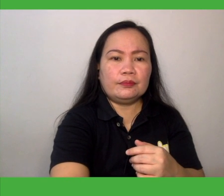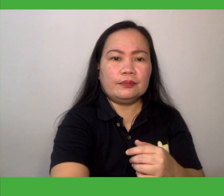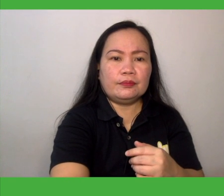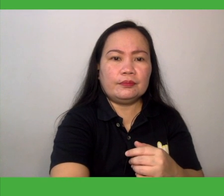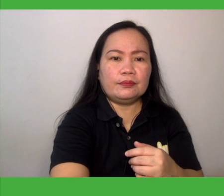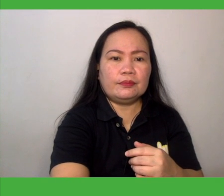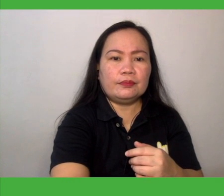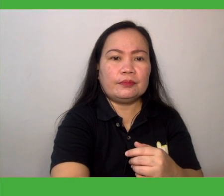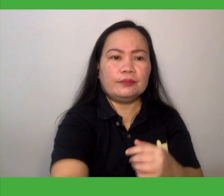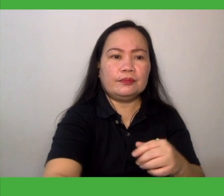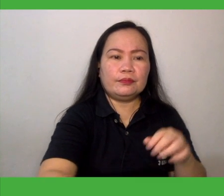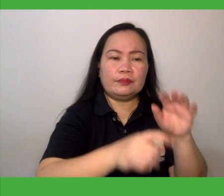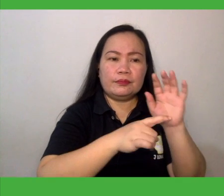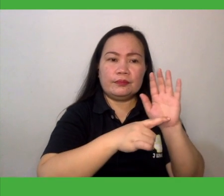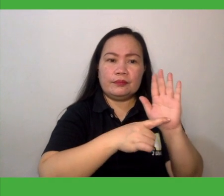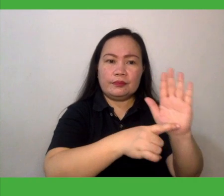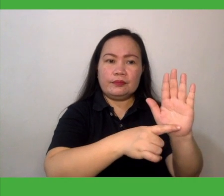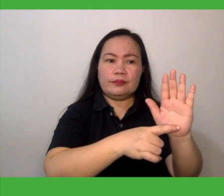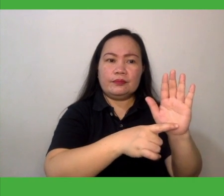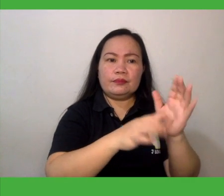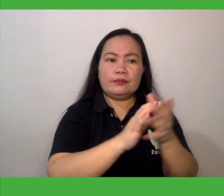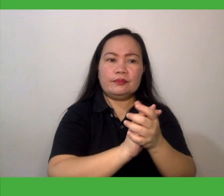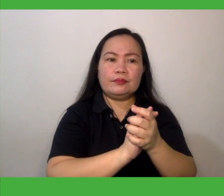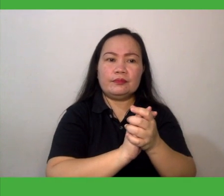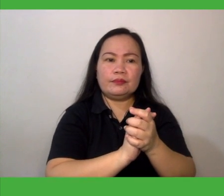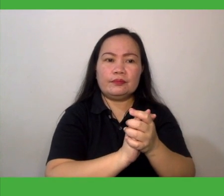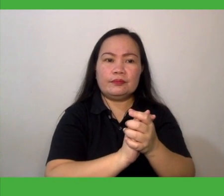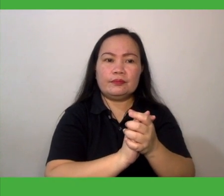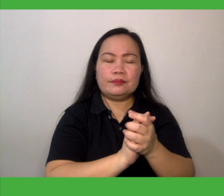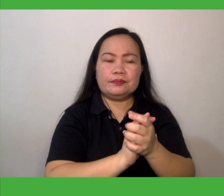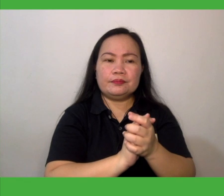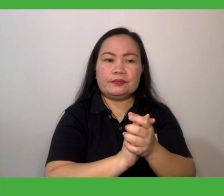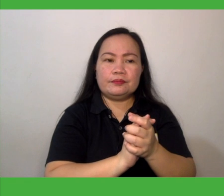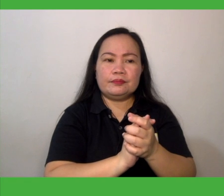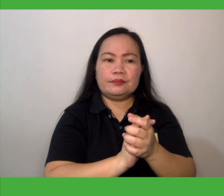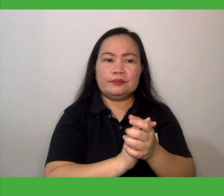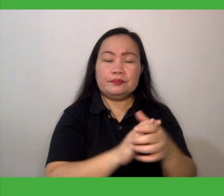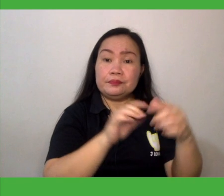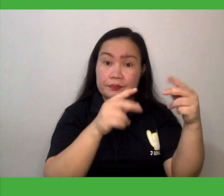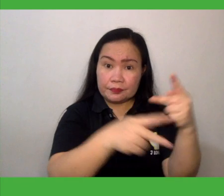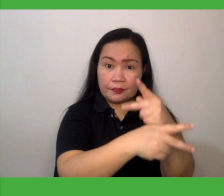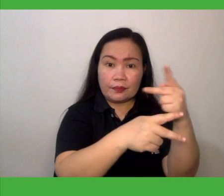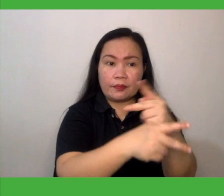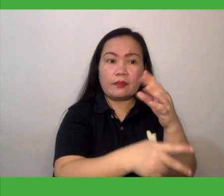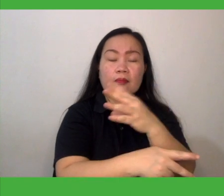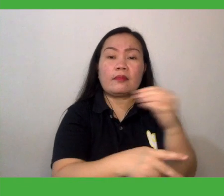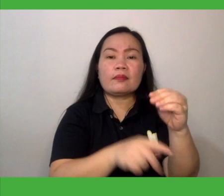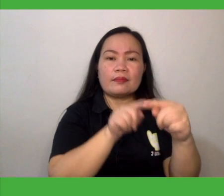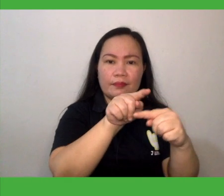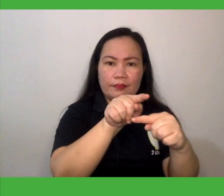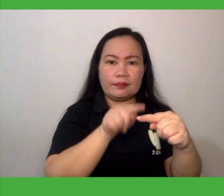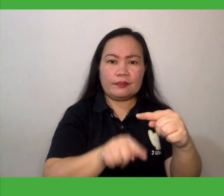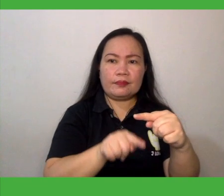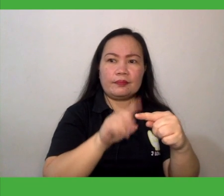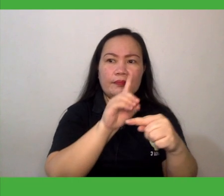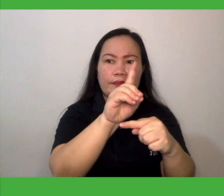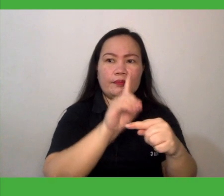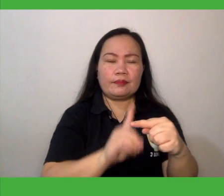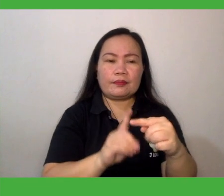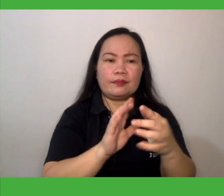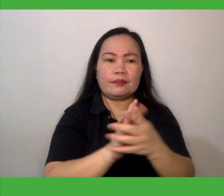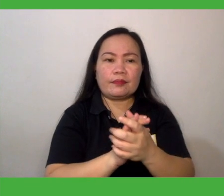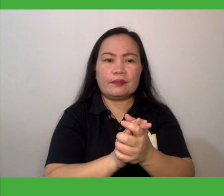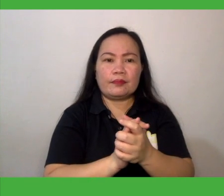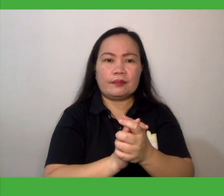alright, so, it should be subtraction. Okay, so, we have subtraction,